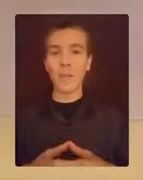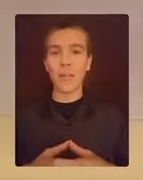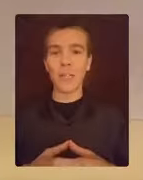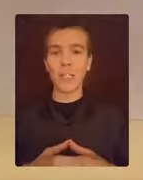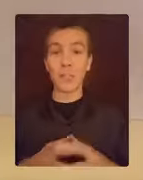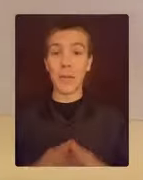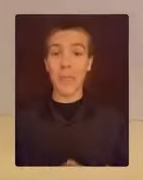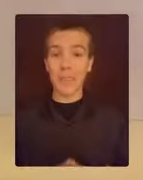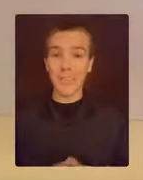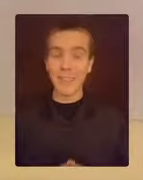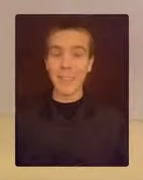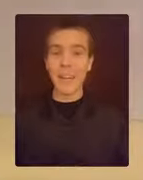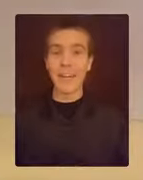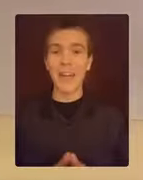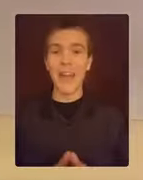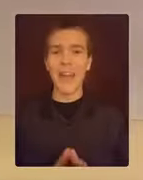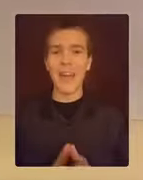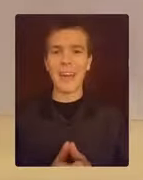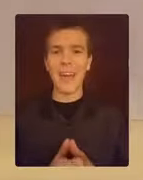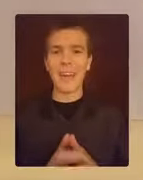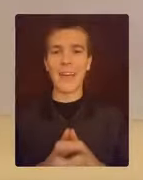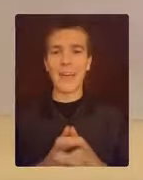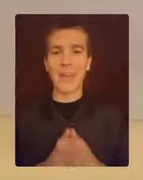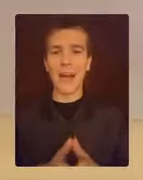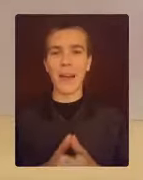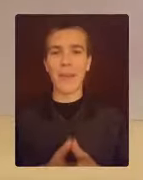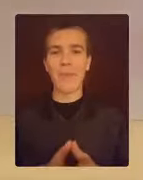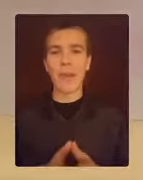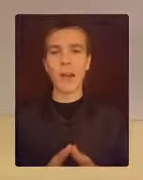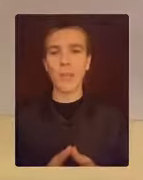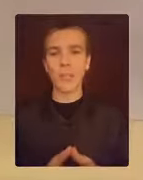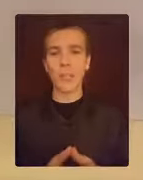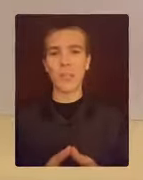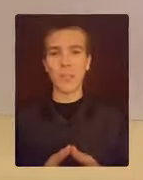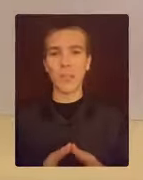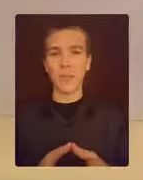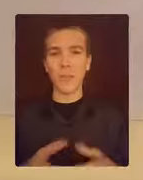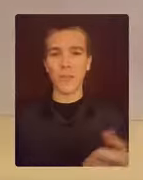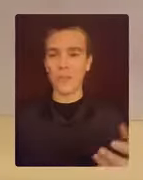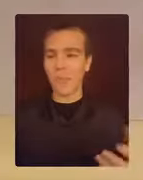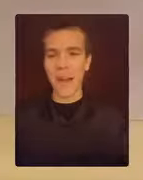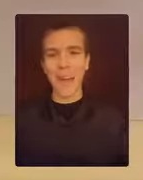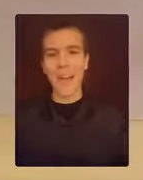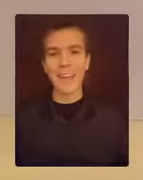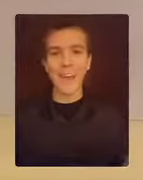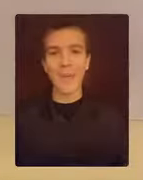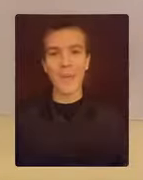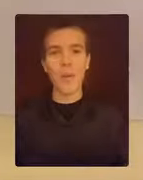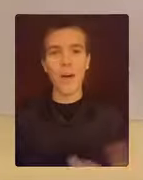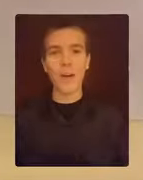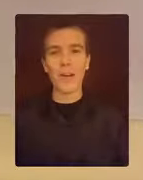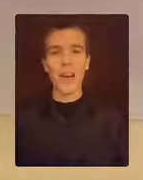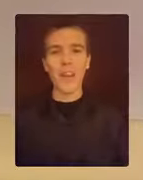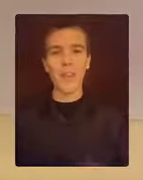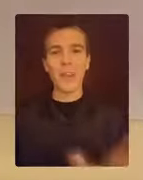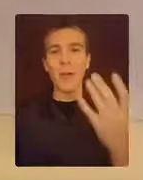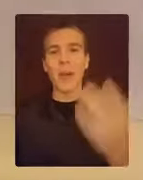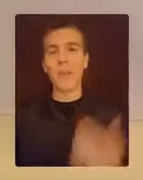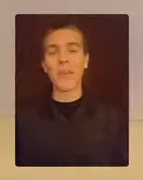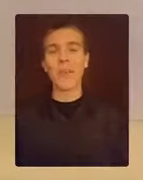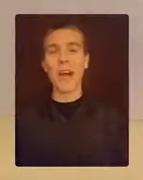over Japan and flying over the ocean with my hand down in the water and